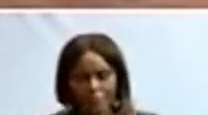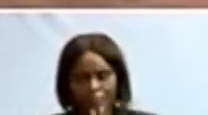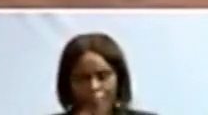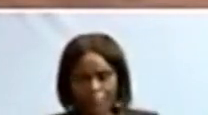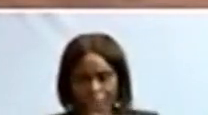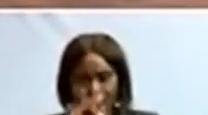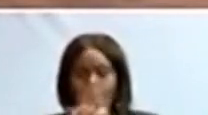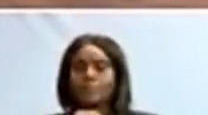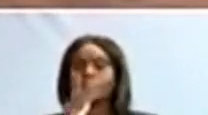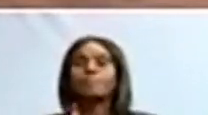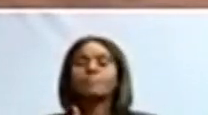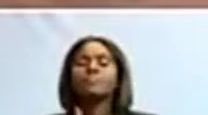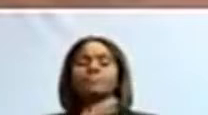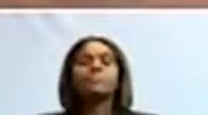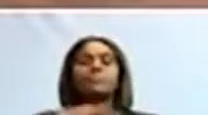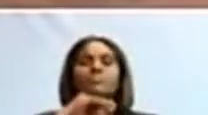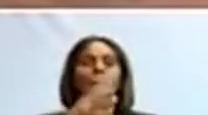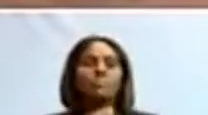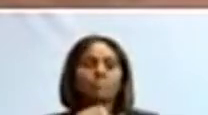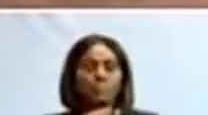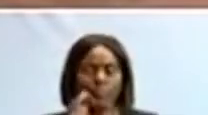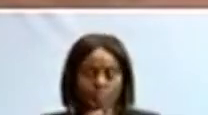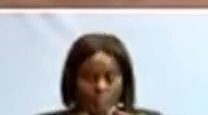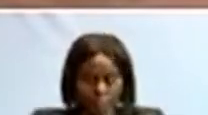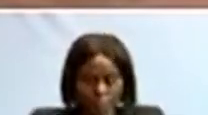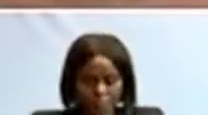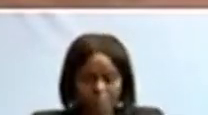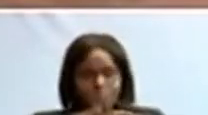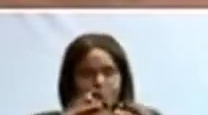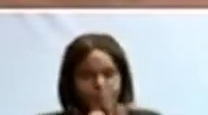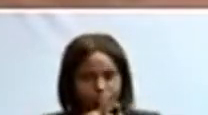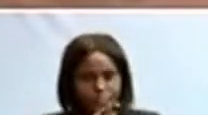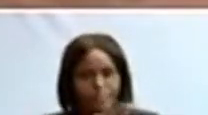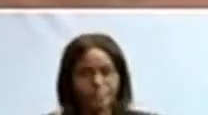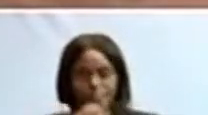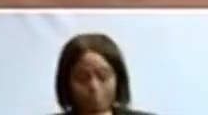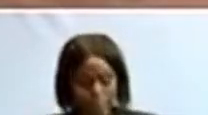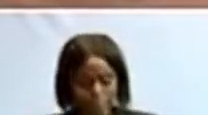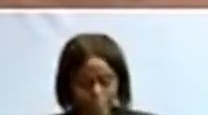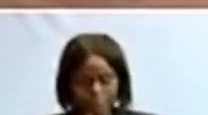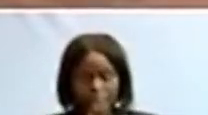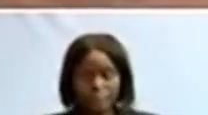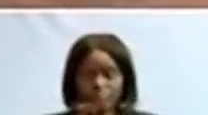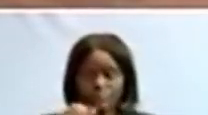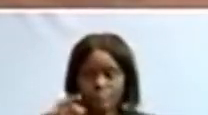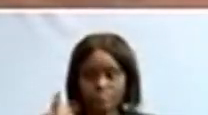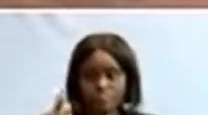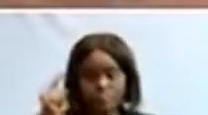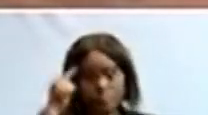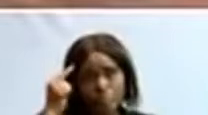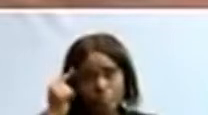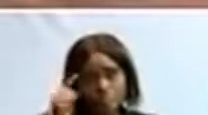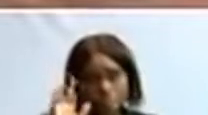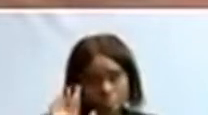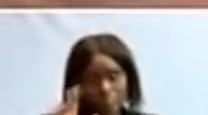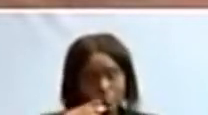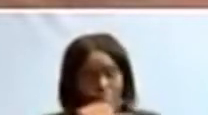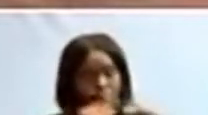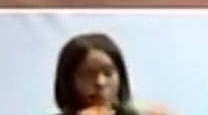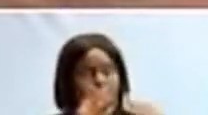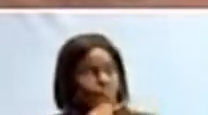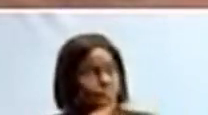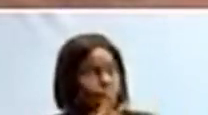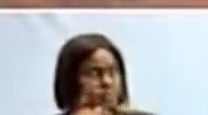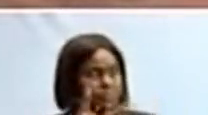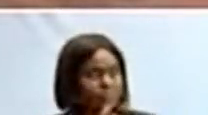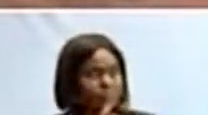of sufficient funds from local generated revenue and lack of government equalization funds